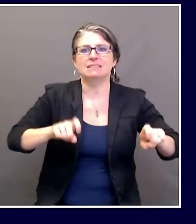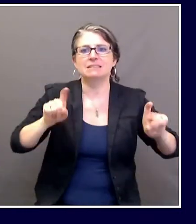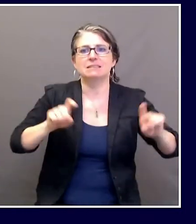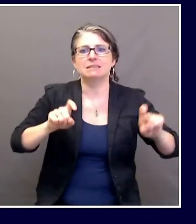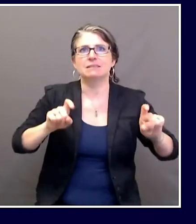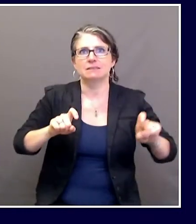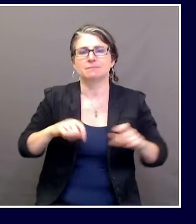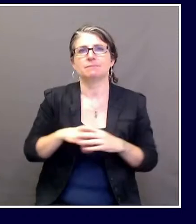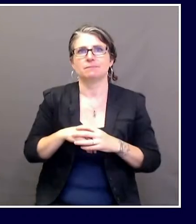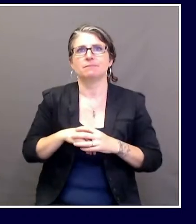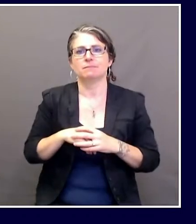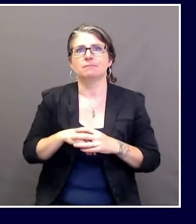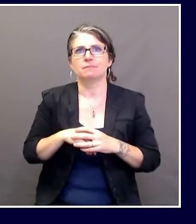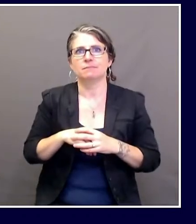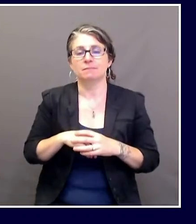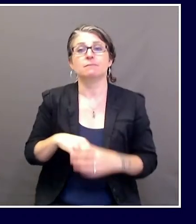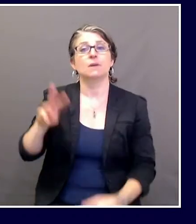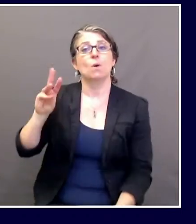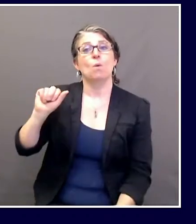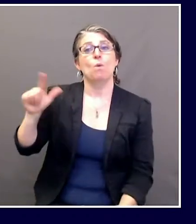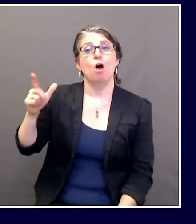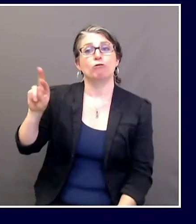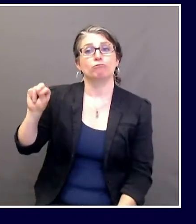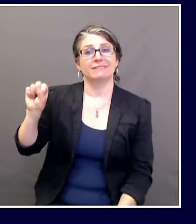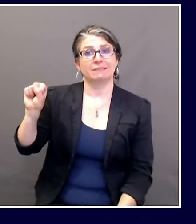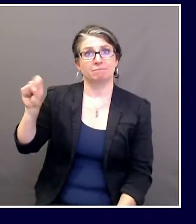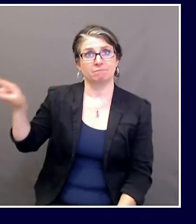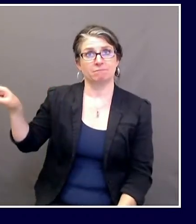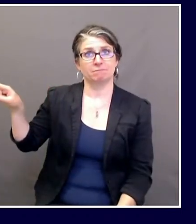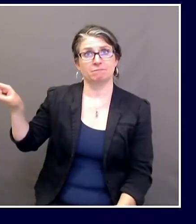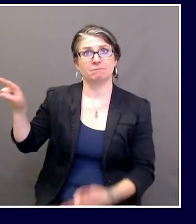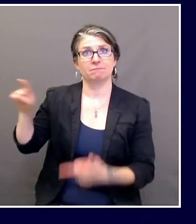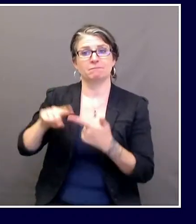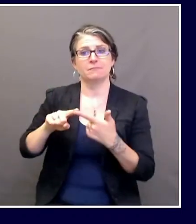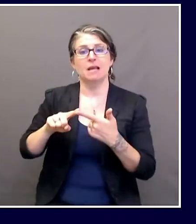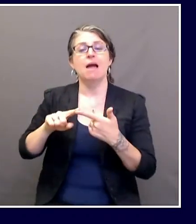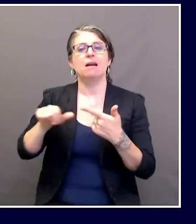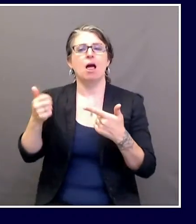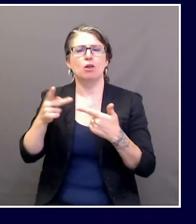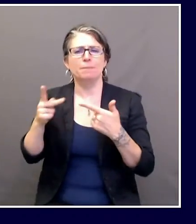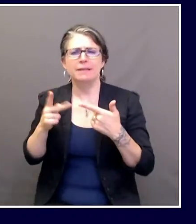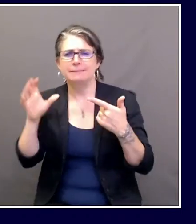people potentially exposed on the job, among others that would benefit from testing.